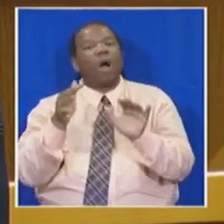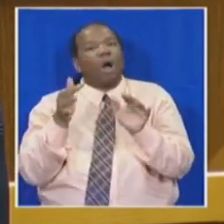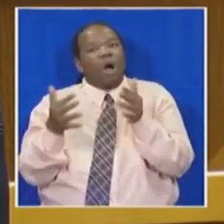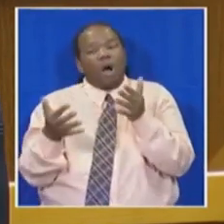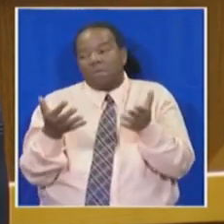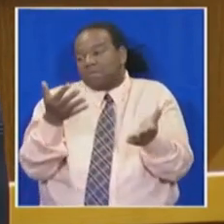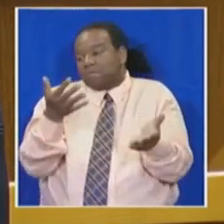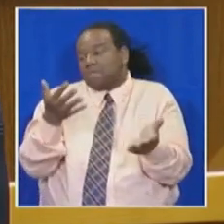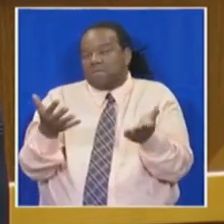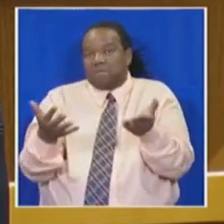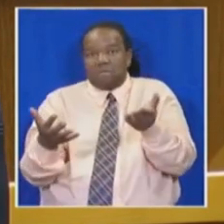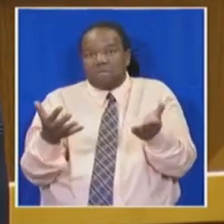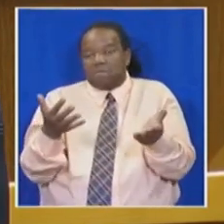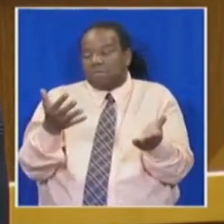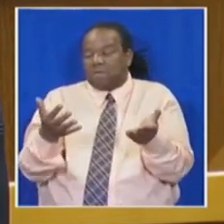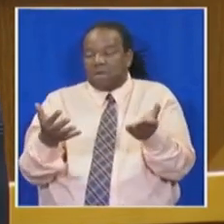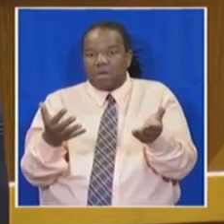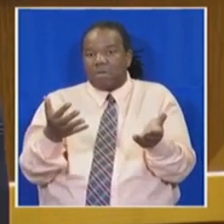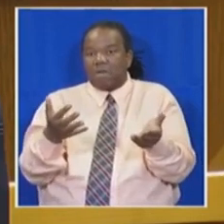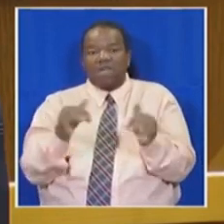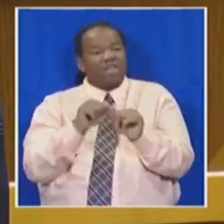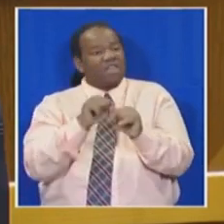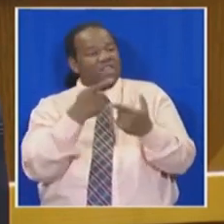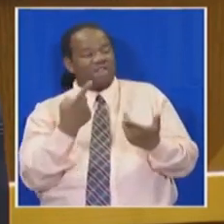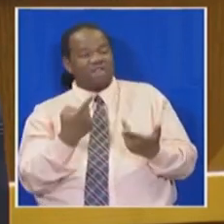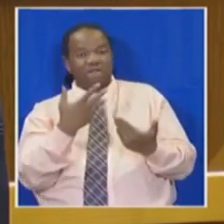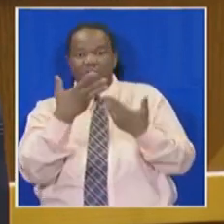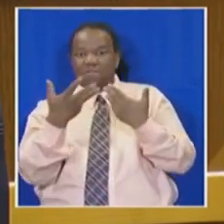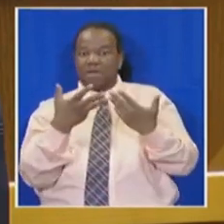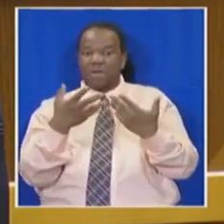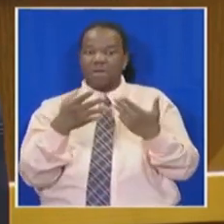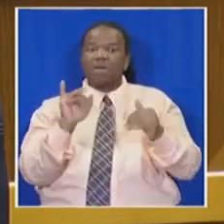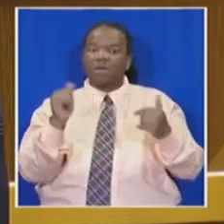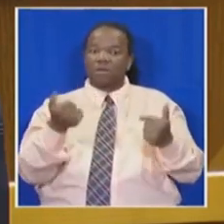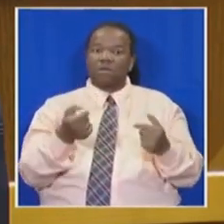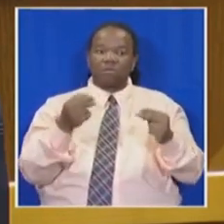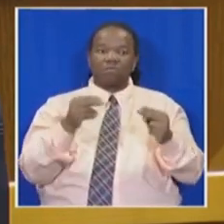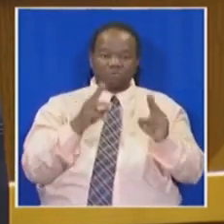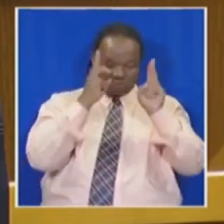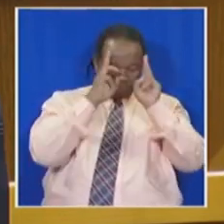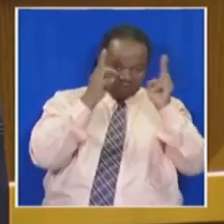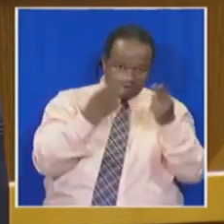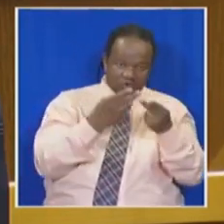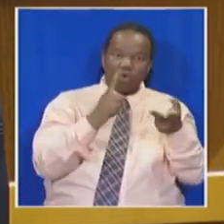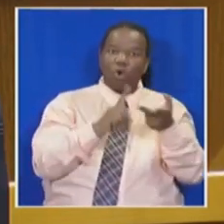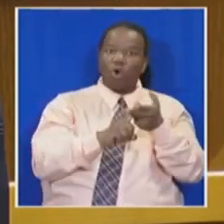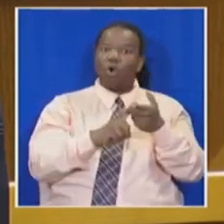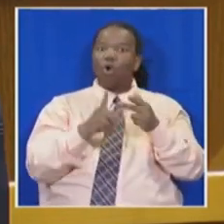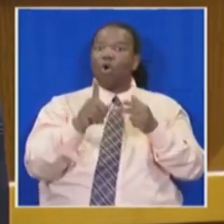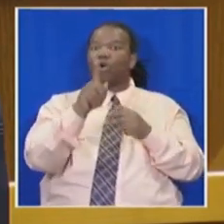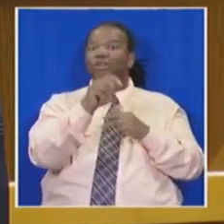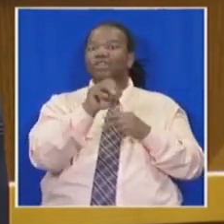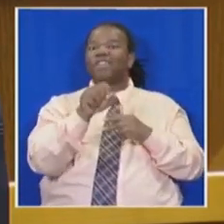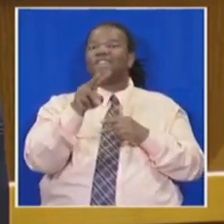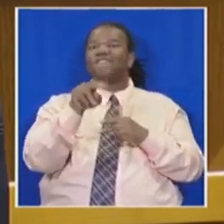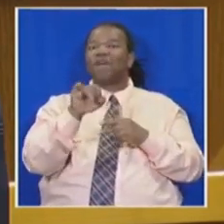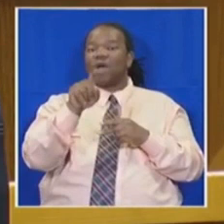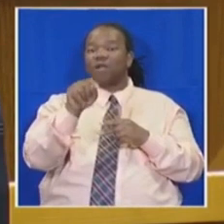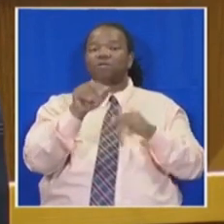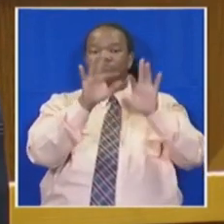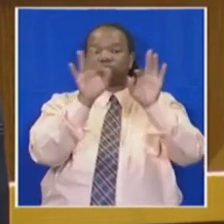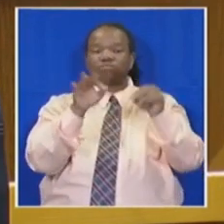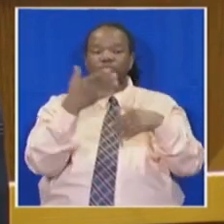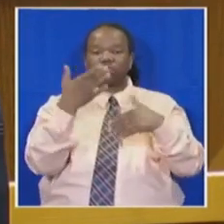if she has an initial post-qualification and has worked for a while, she can save money to go to a university of her